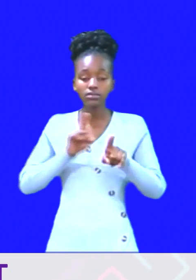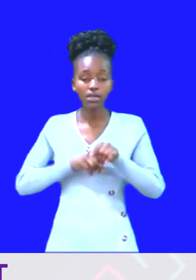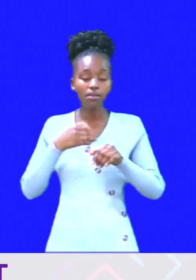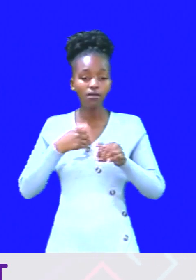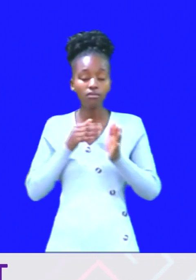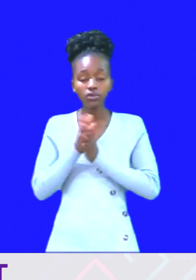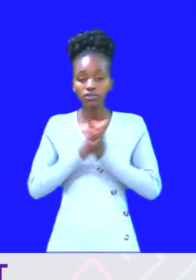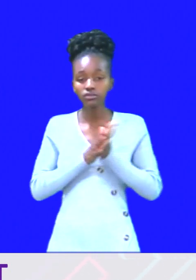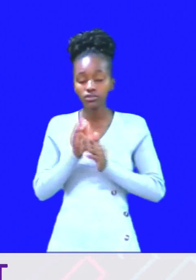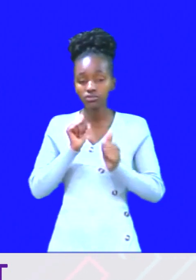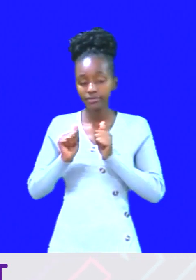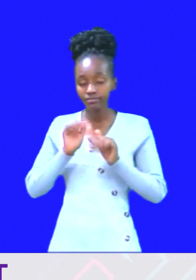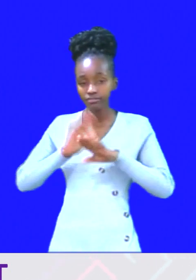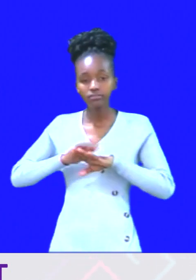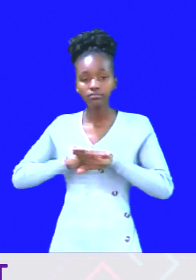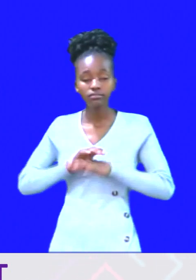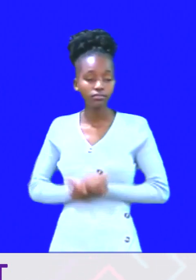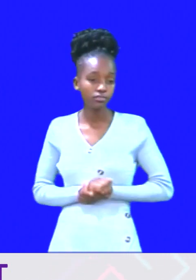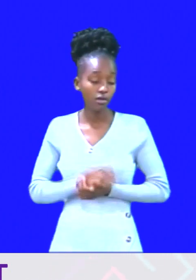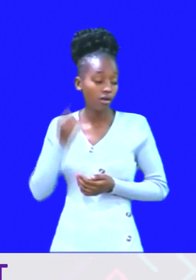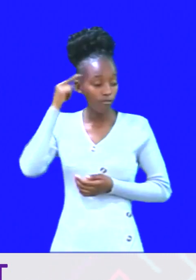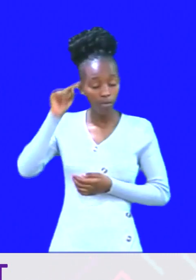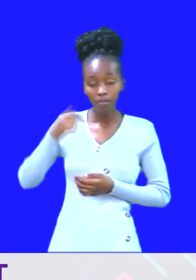sana muhimu. So, mimi kwangu.